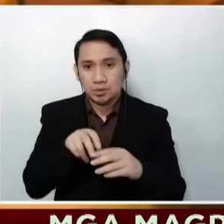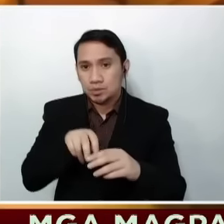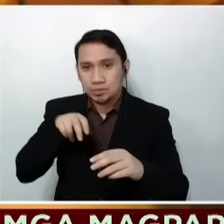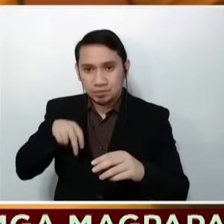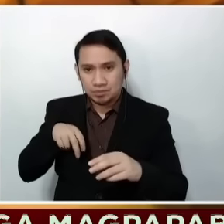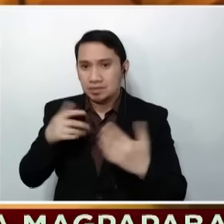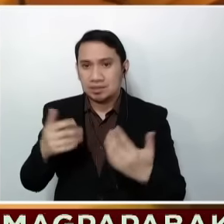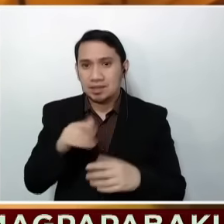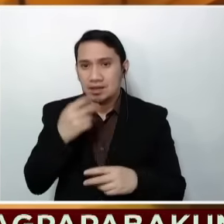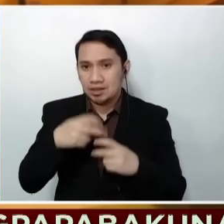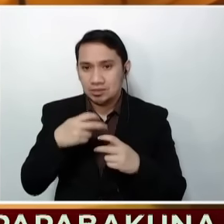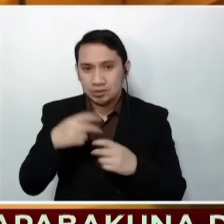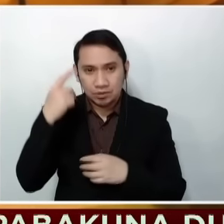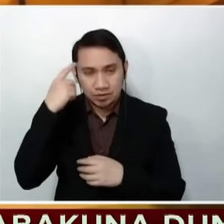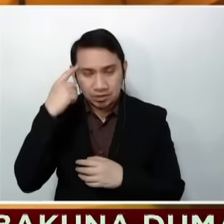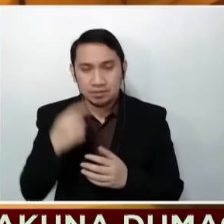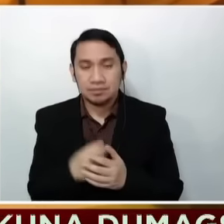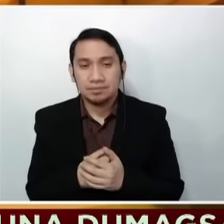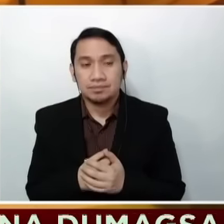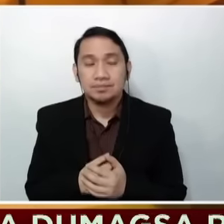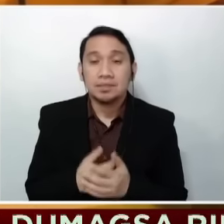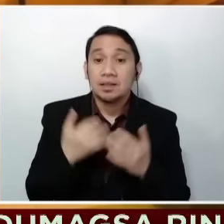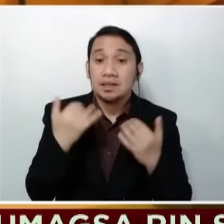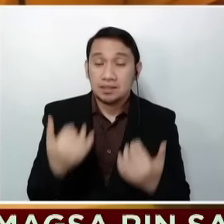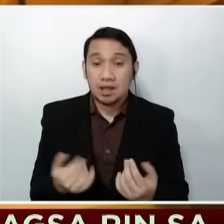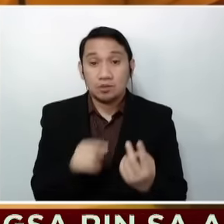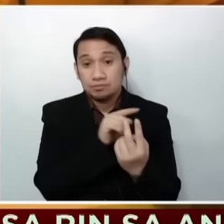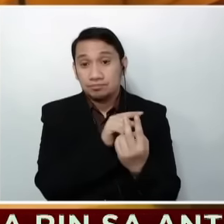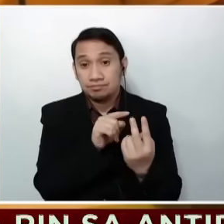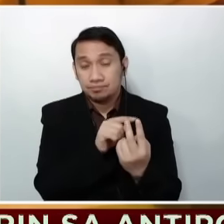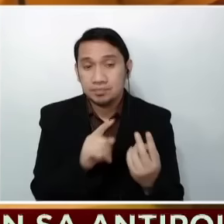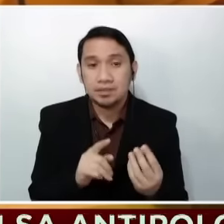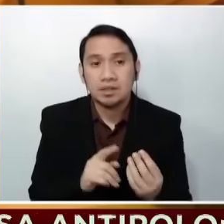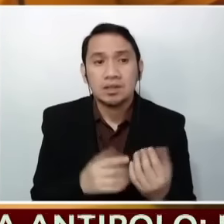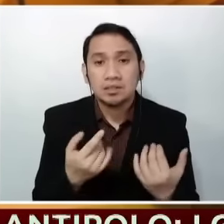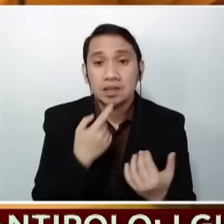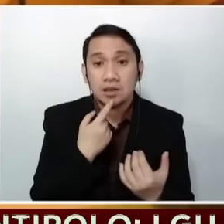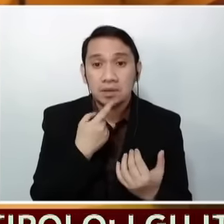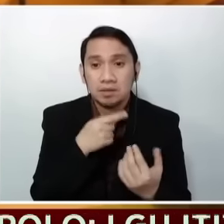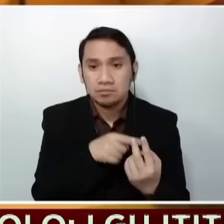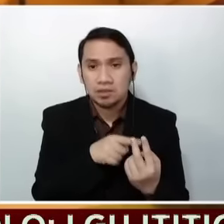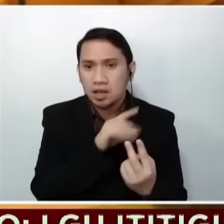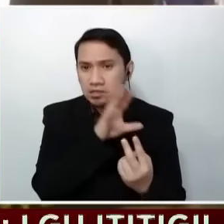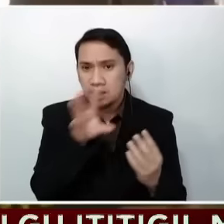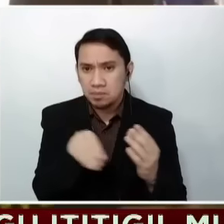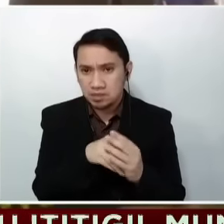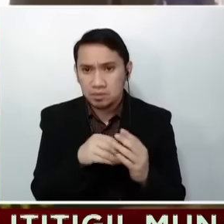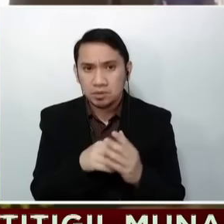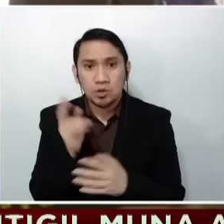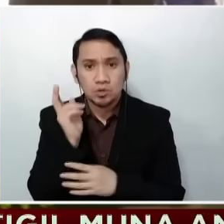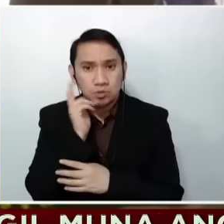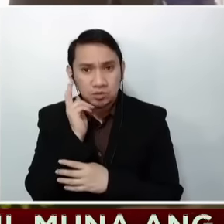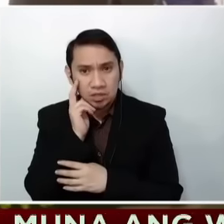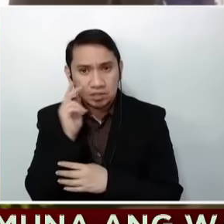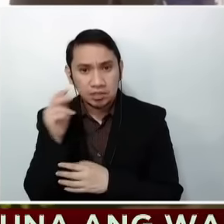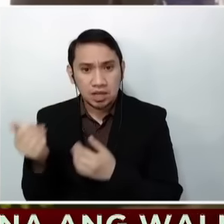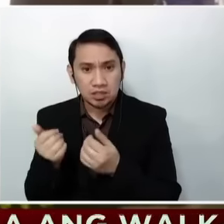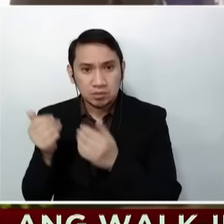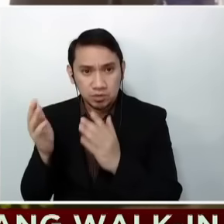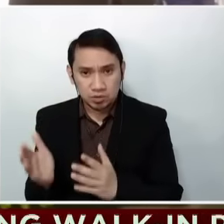isipin. Sinagot din ng Lacson-Soto tandem ang bintang na enabler o kasabwat sila ng Duterte administration na gusto